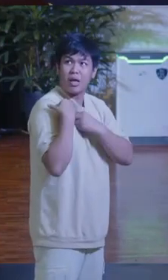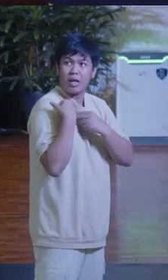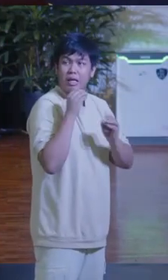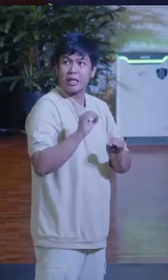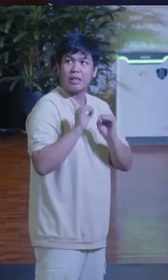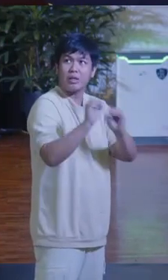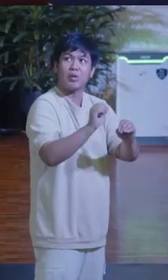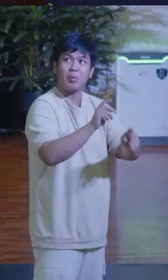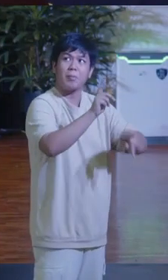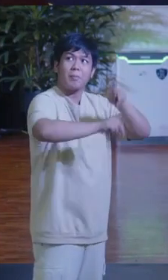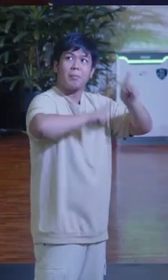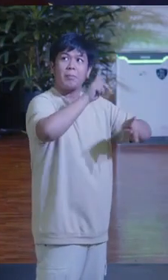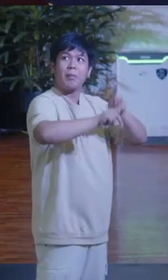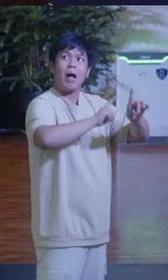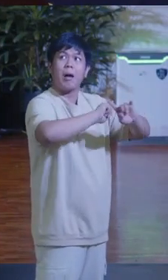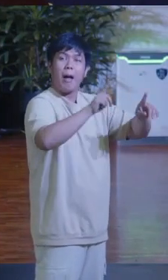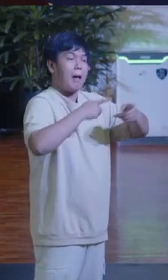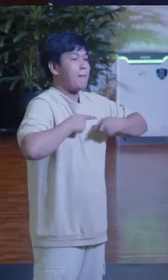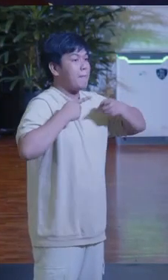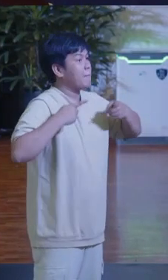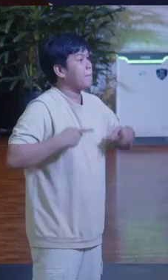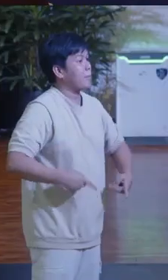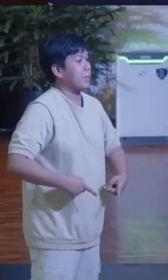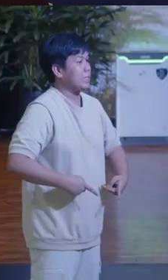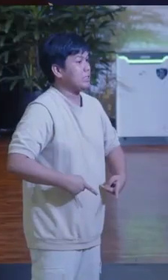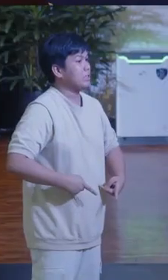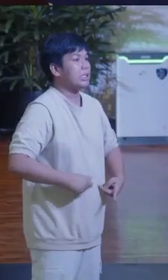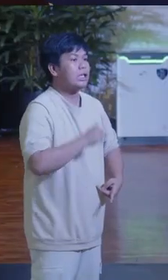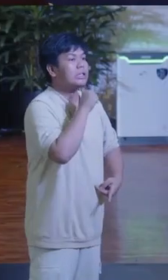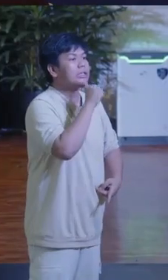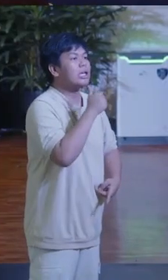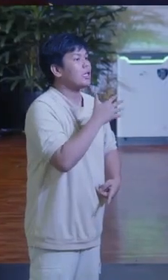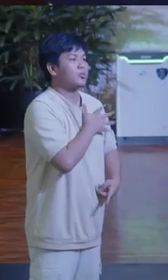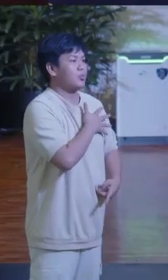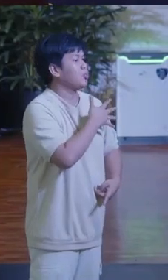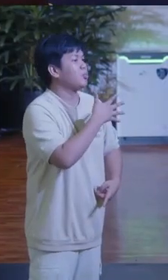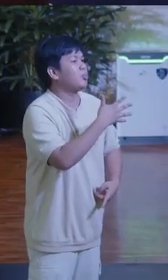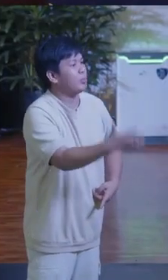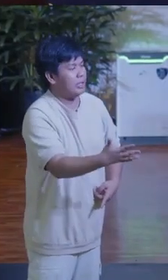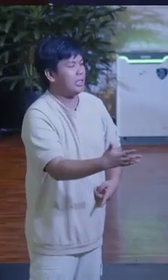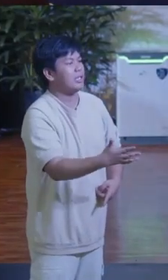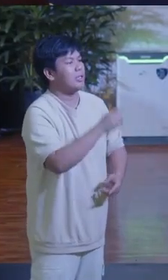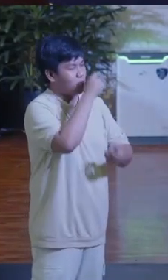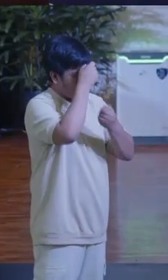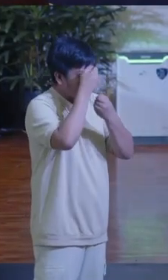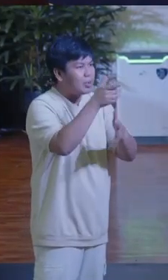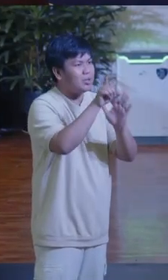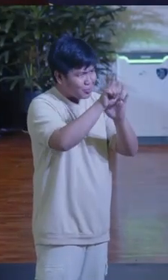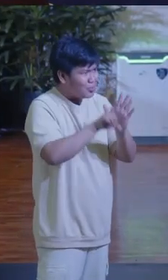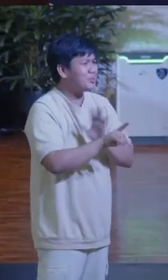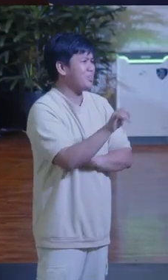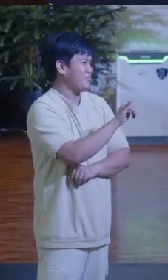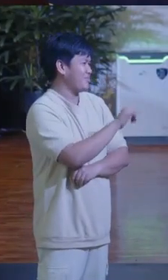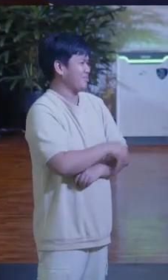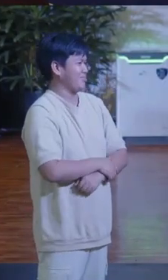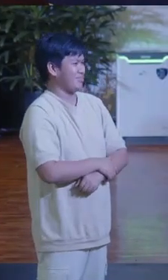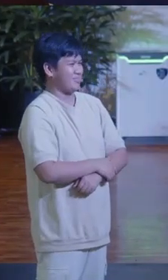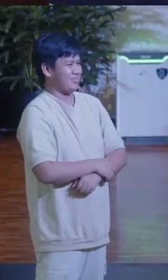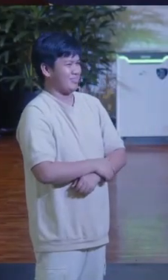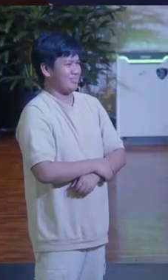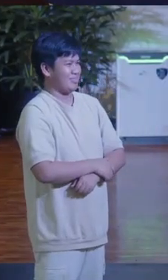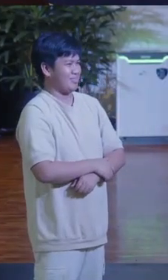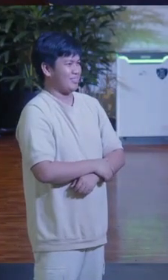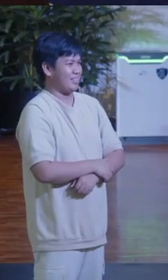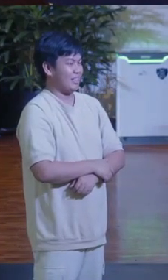them on people's shoulders, but they themselves are not willing to move them with their finger. Sa